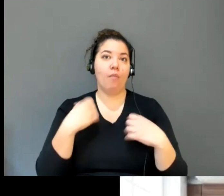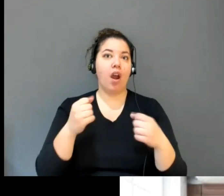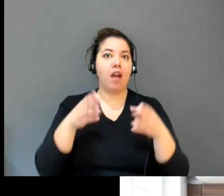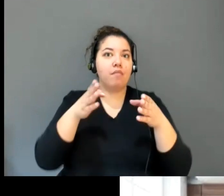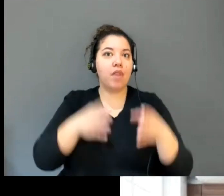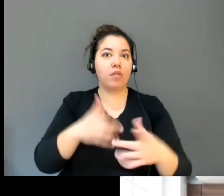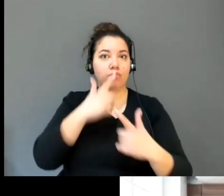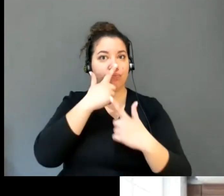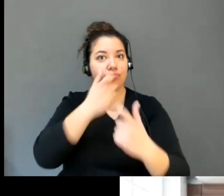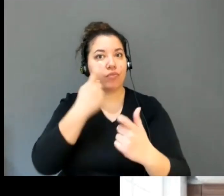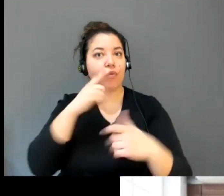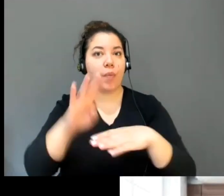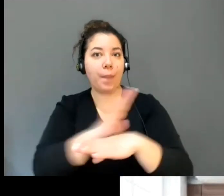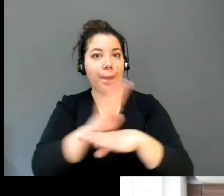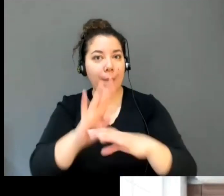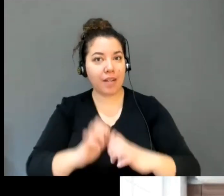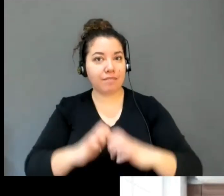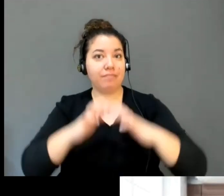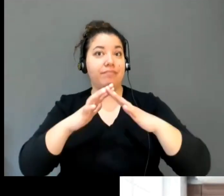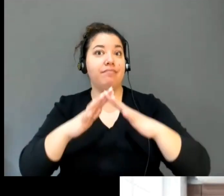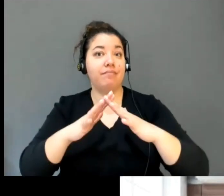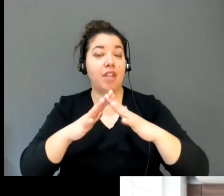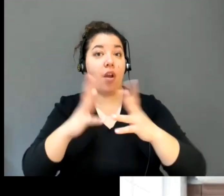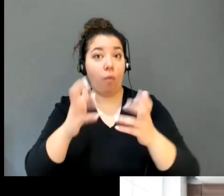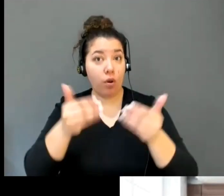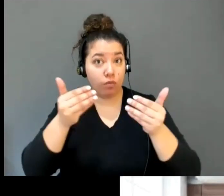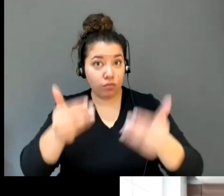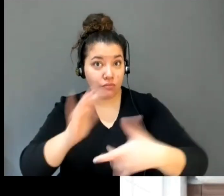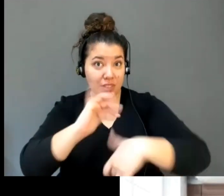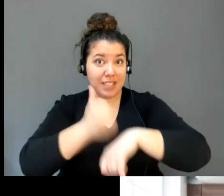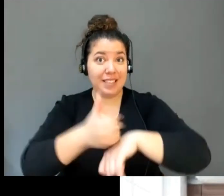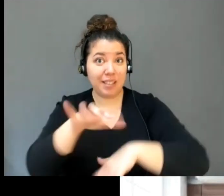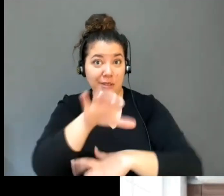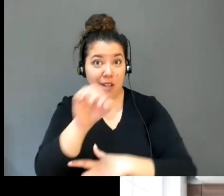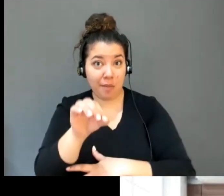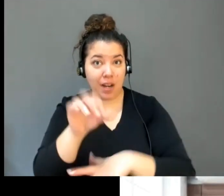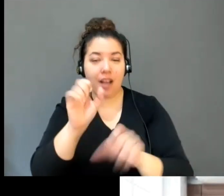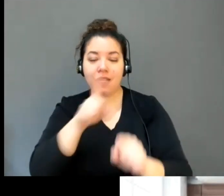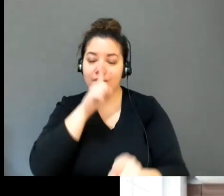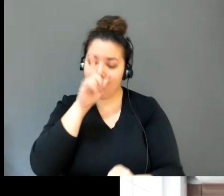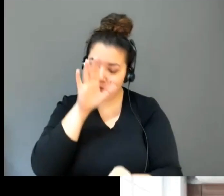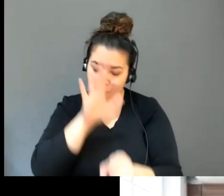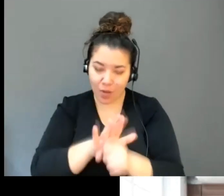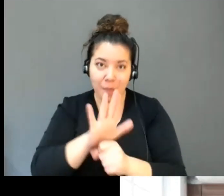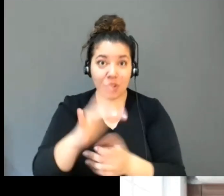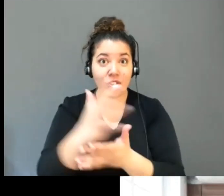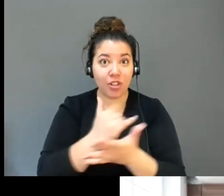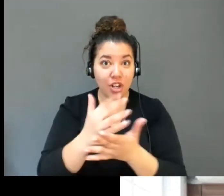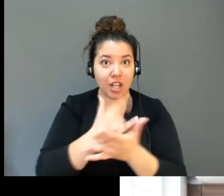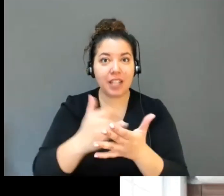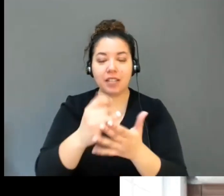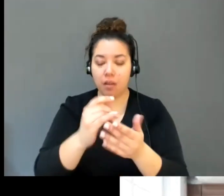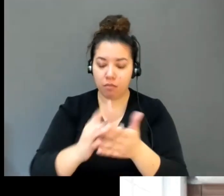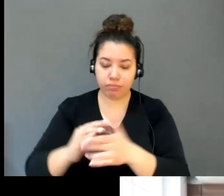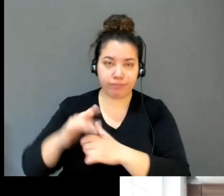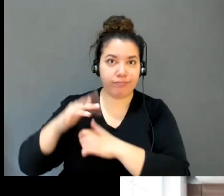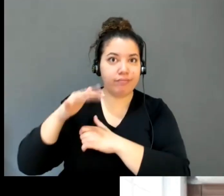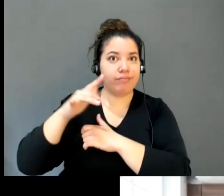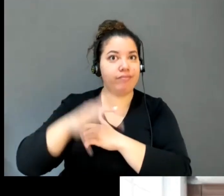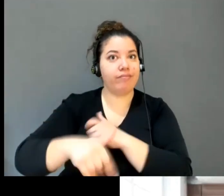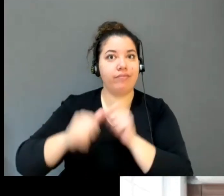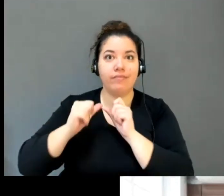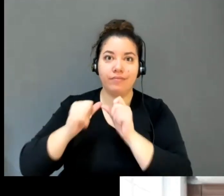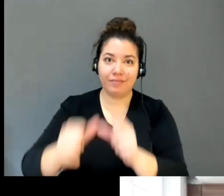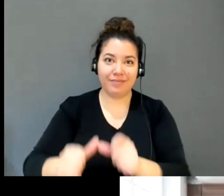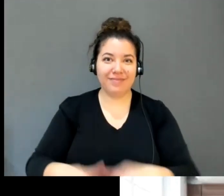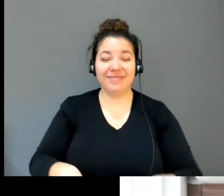in entrepreneurship and you want to build a cybersecurity company, I can promise you the earnings are endless. That's true. You start your own